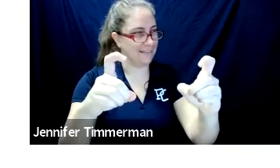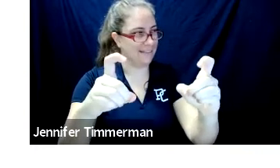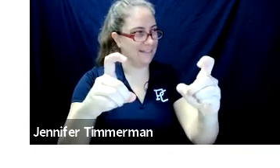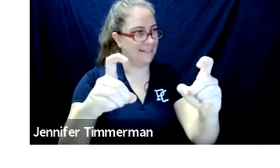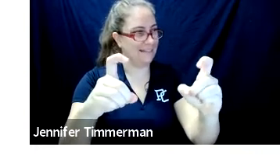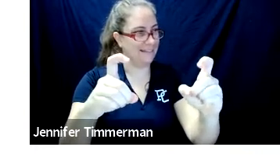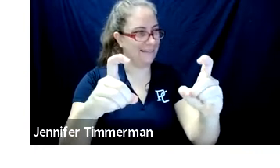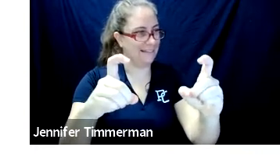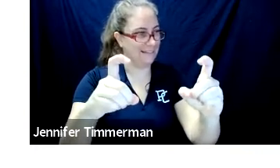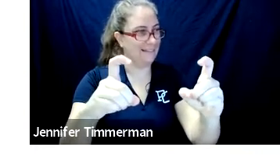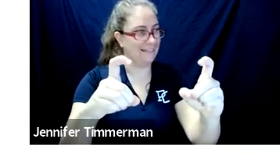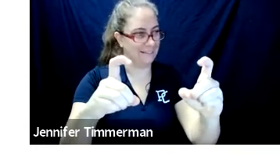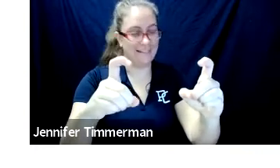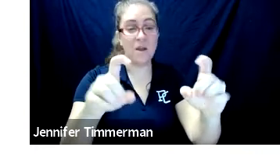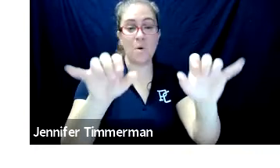X,